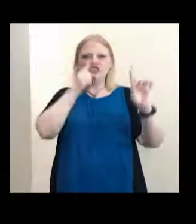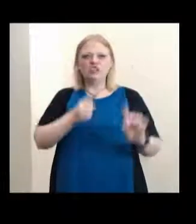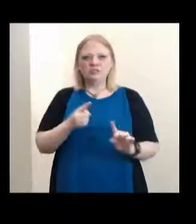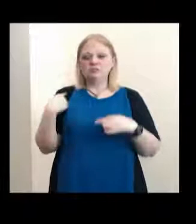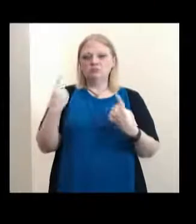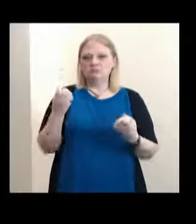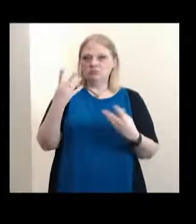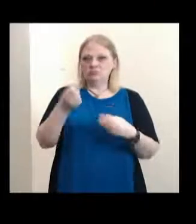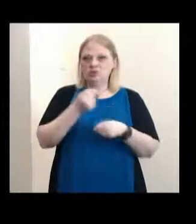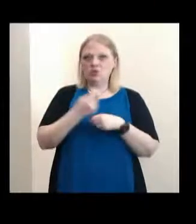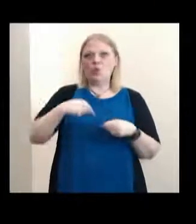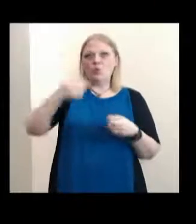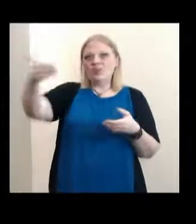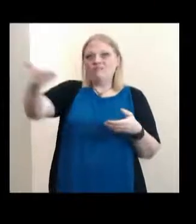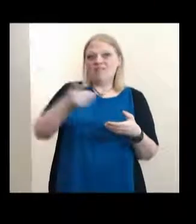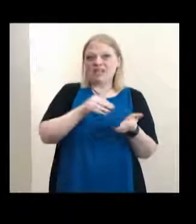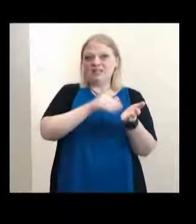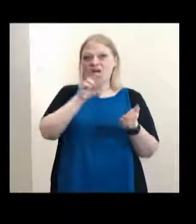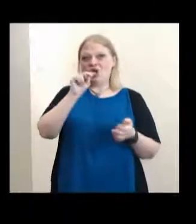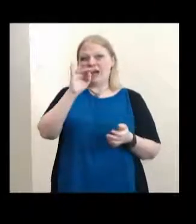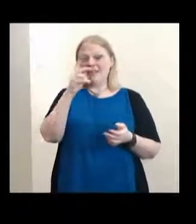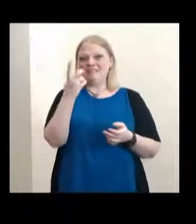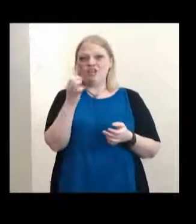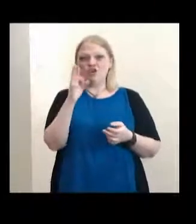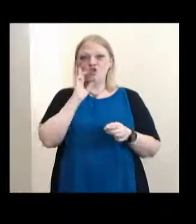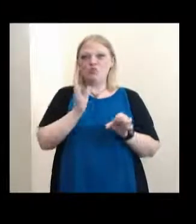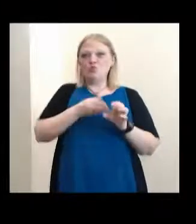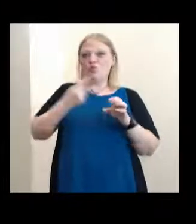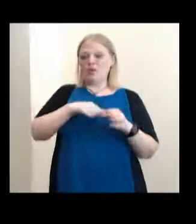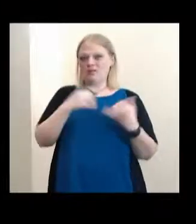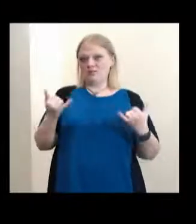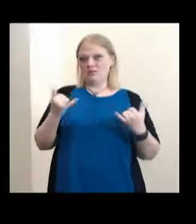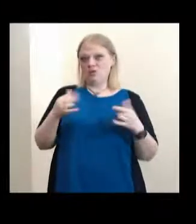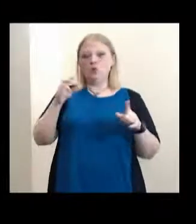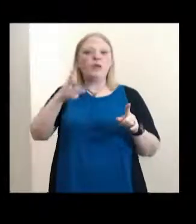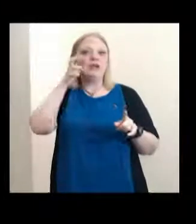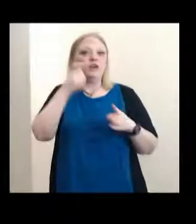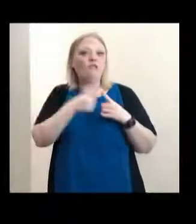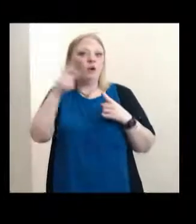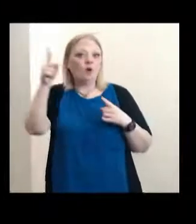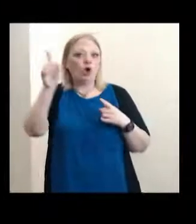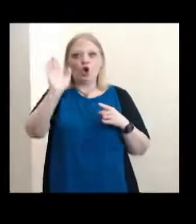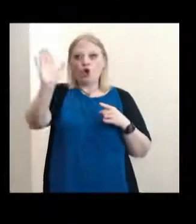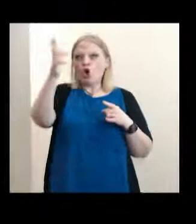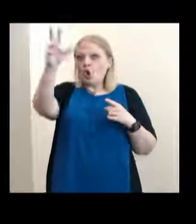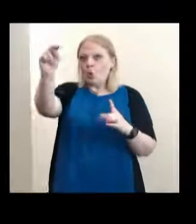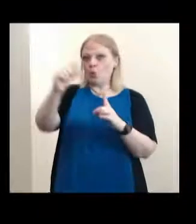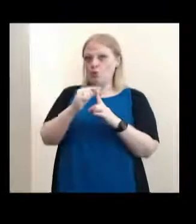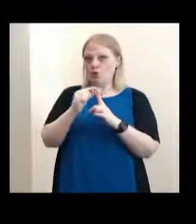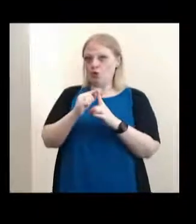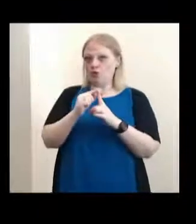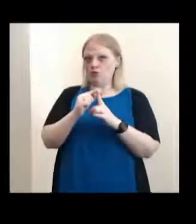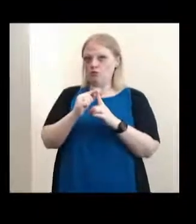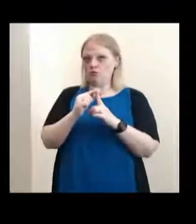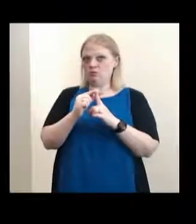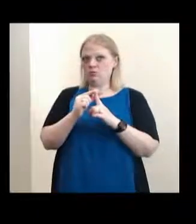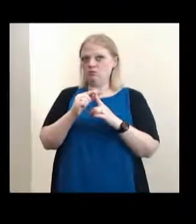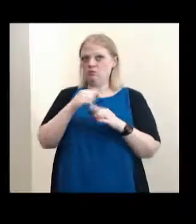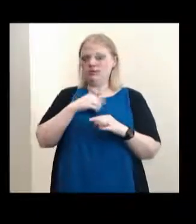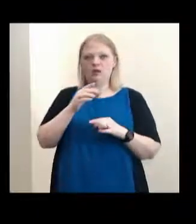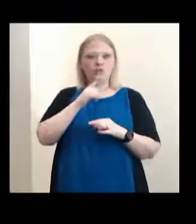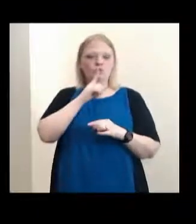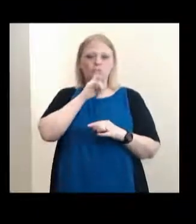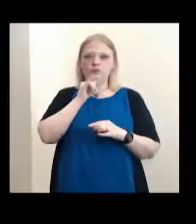we invited Dr. Nylander to join us today so you can hear from her own words, from one of our esteemed physicians in our